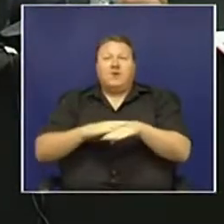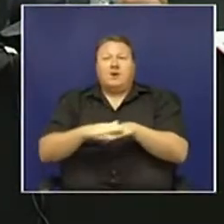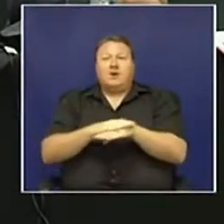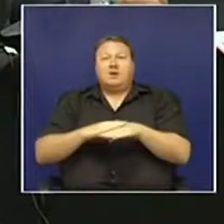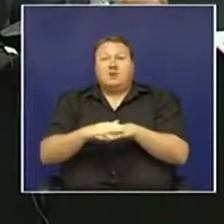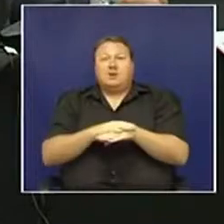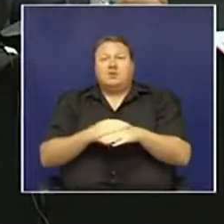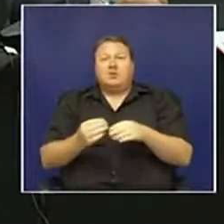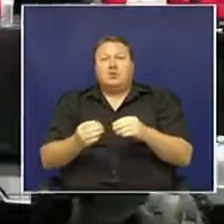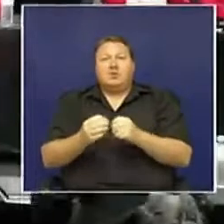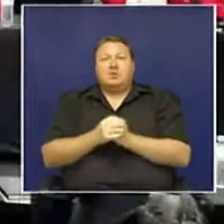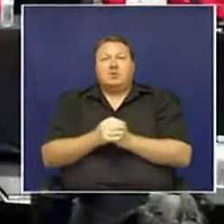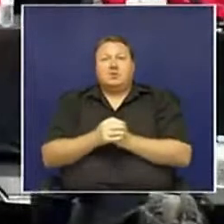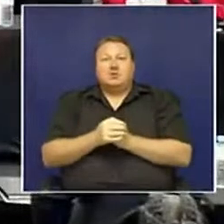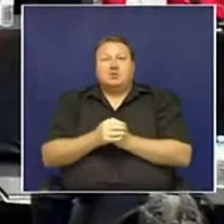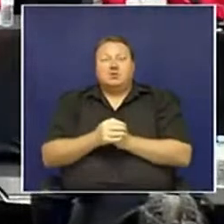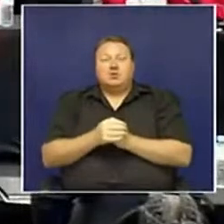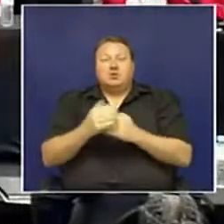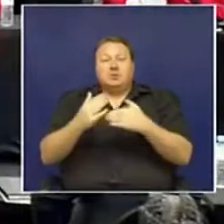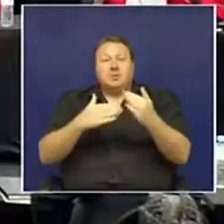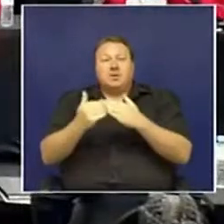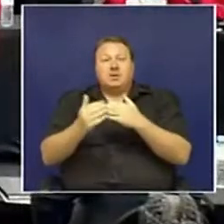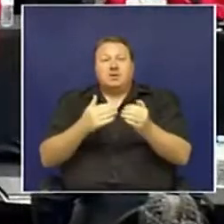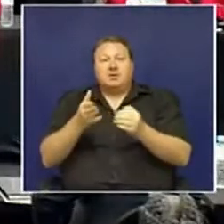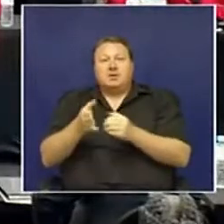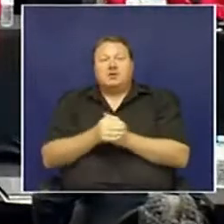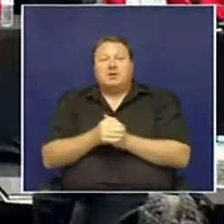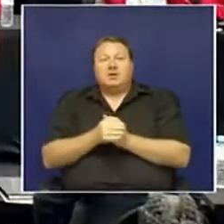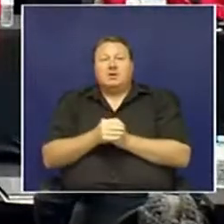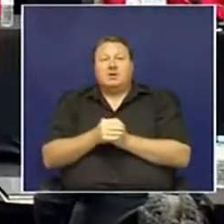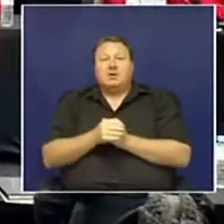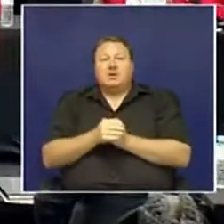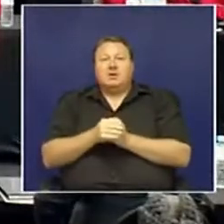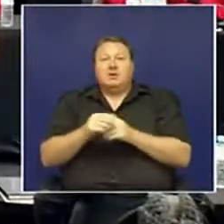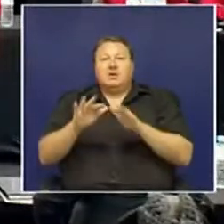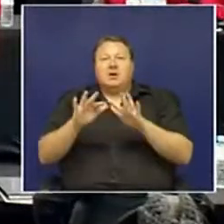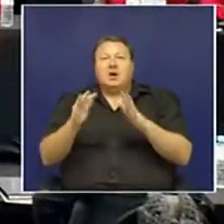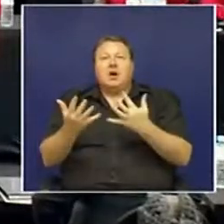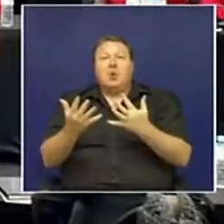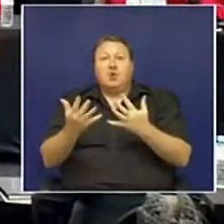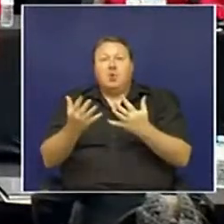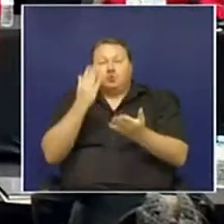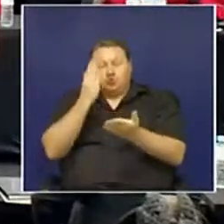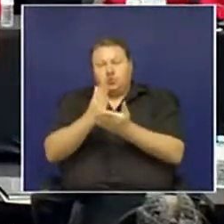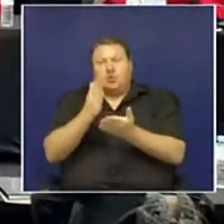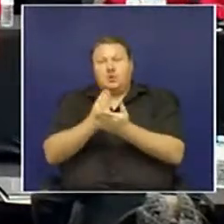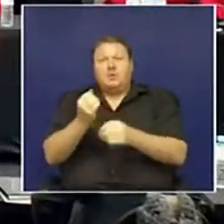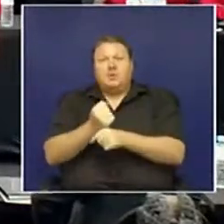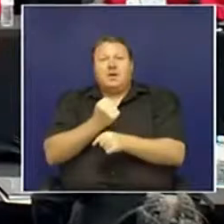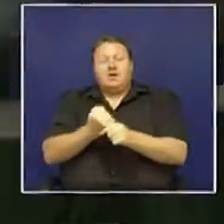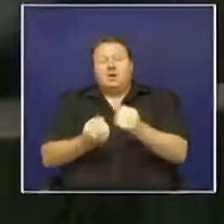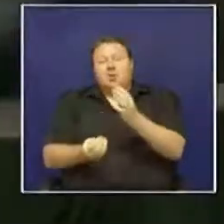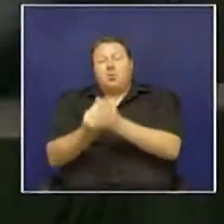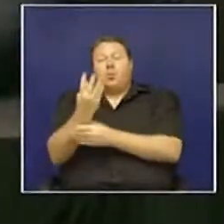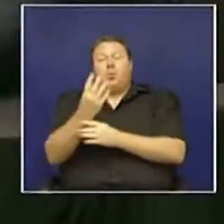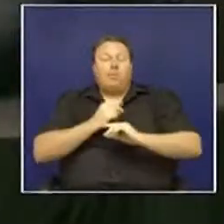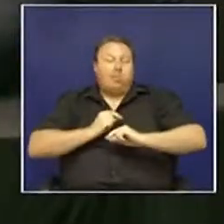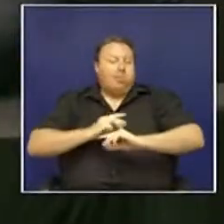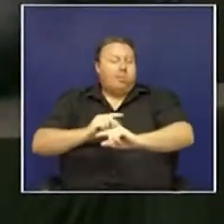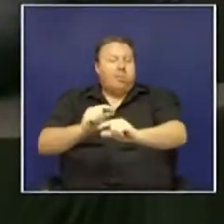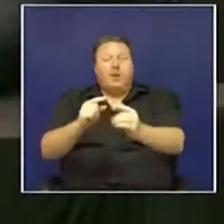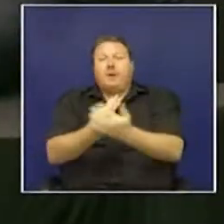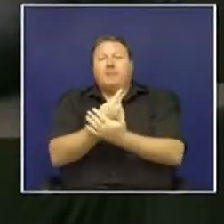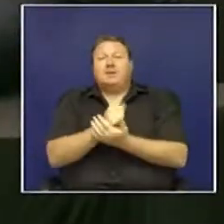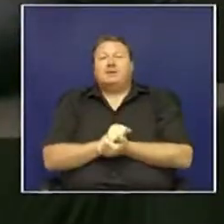inclusivity is built and how we ensure that growth is faster. Madam Speaker, a key facet